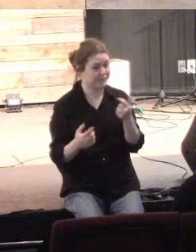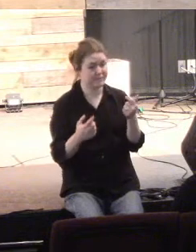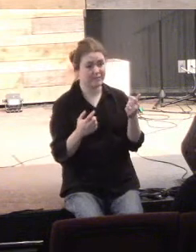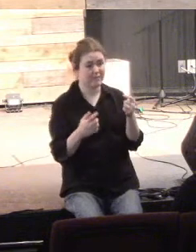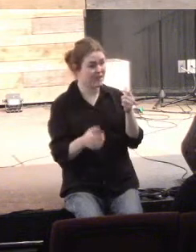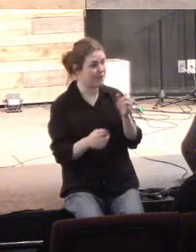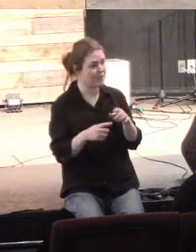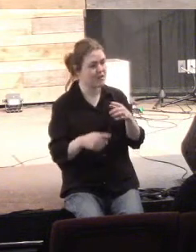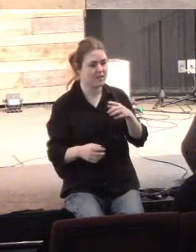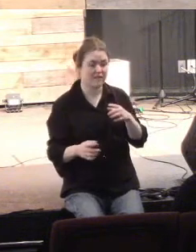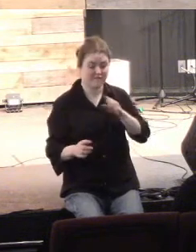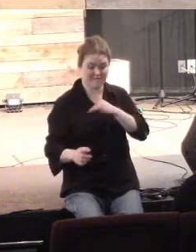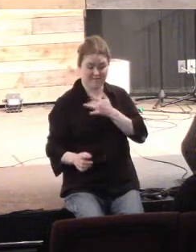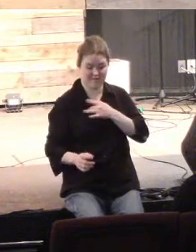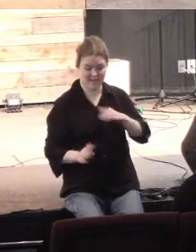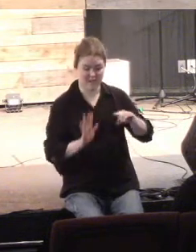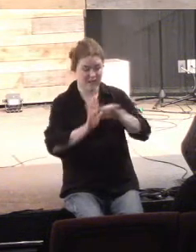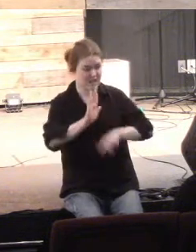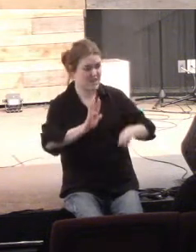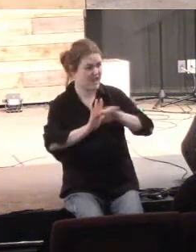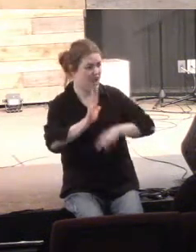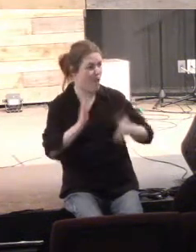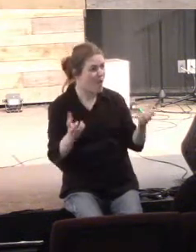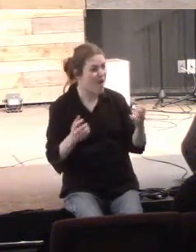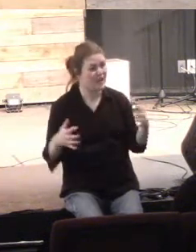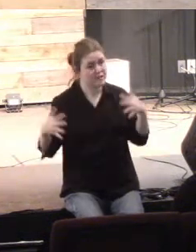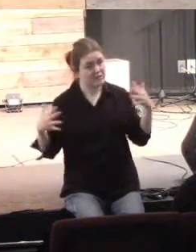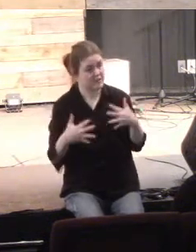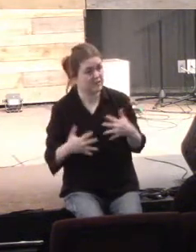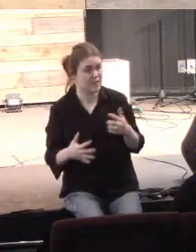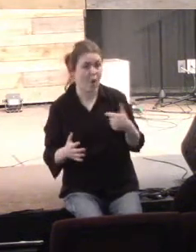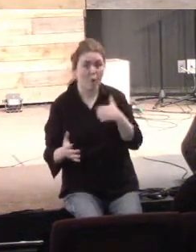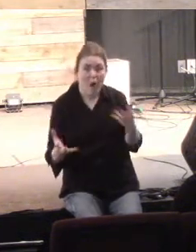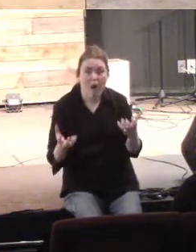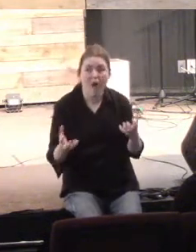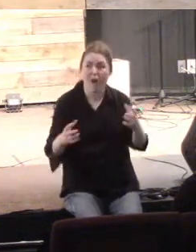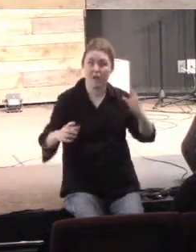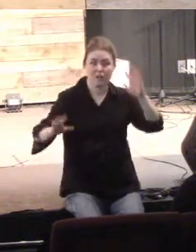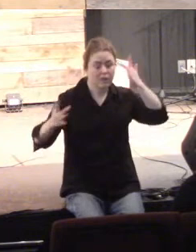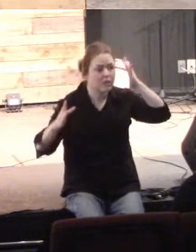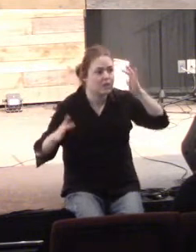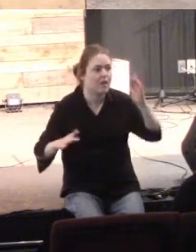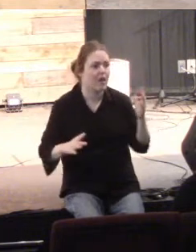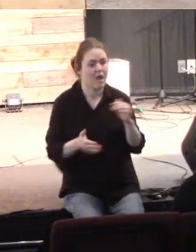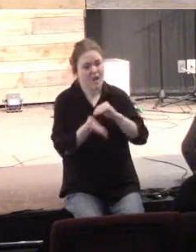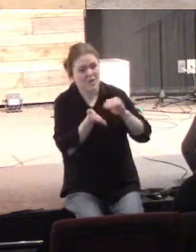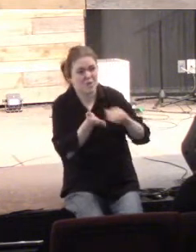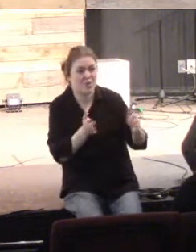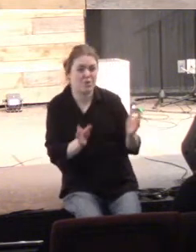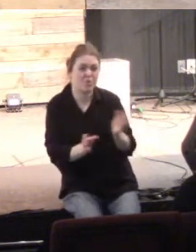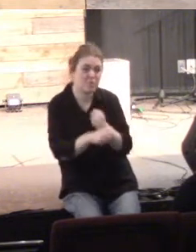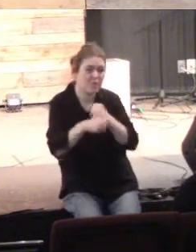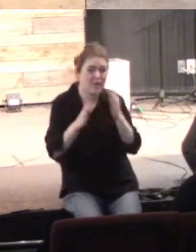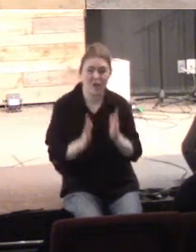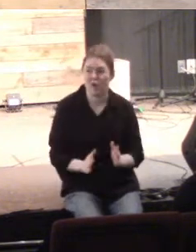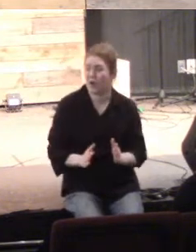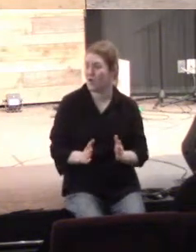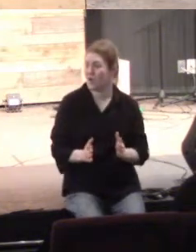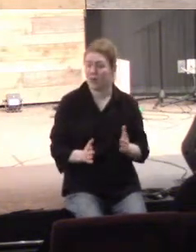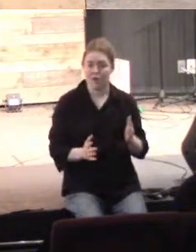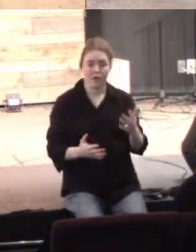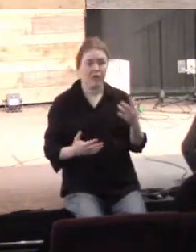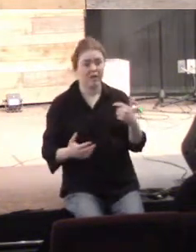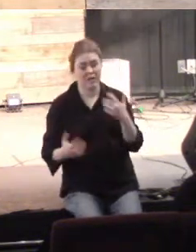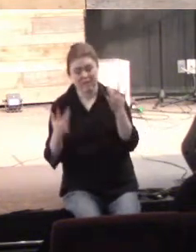faithless, wants us to be fearful, wants us to be anxious, wants us to be excuse makers. Wallow in